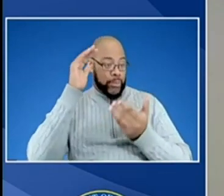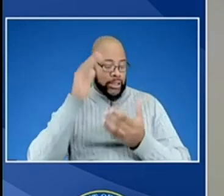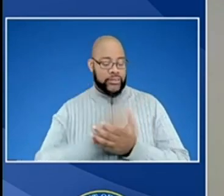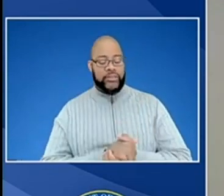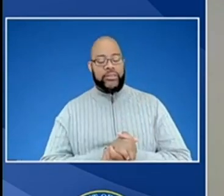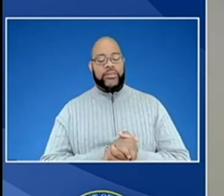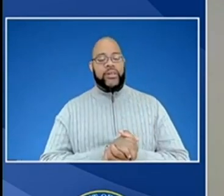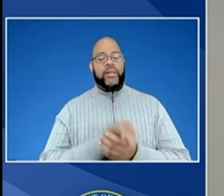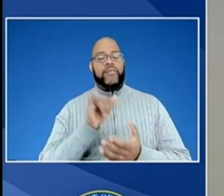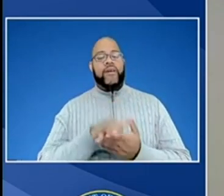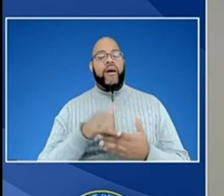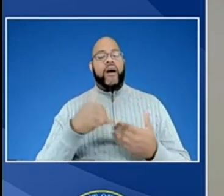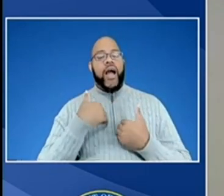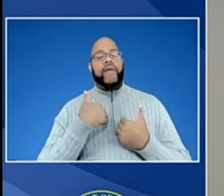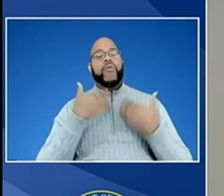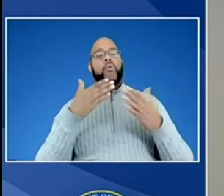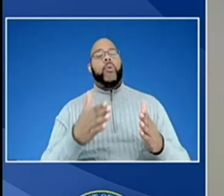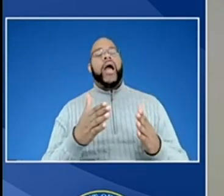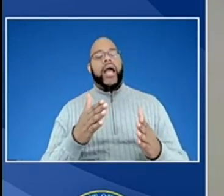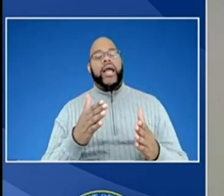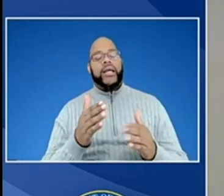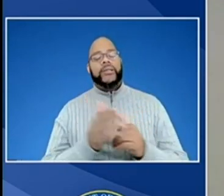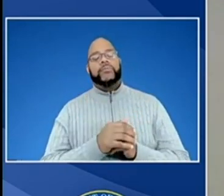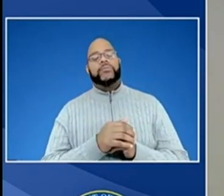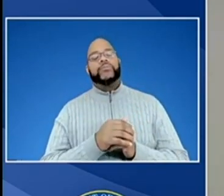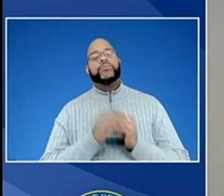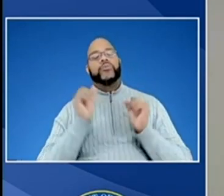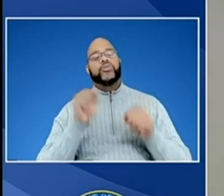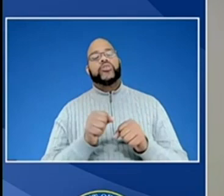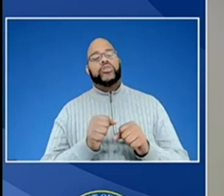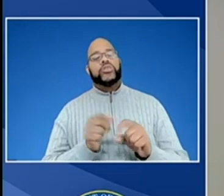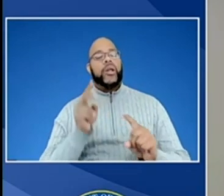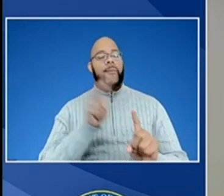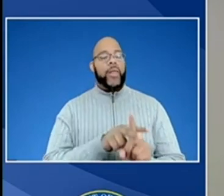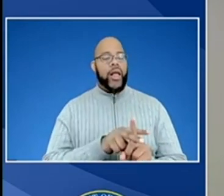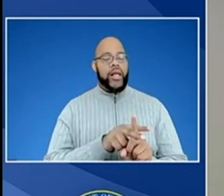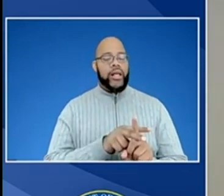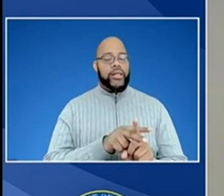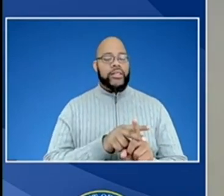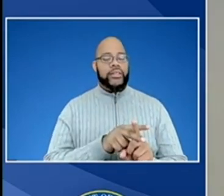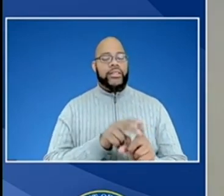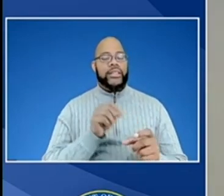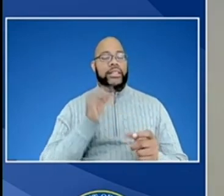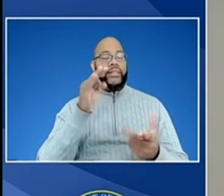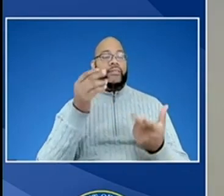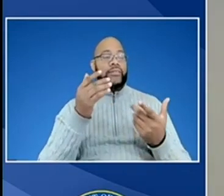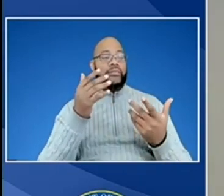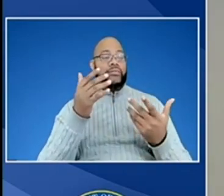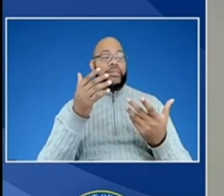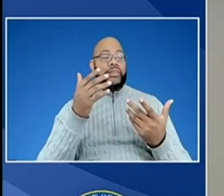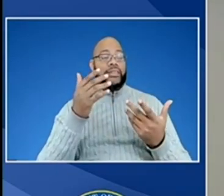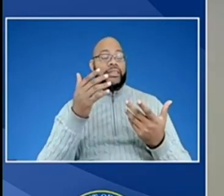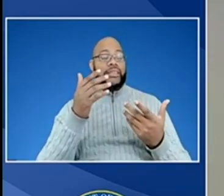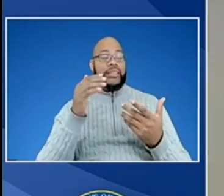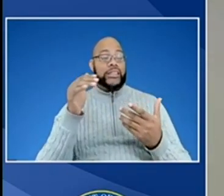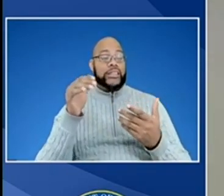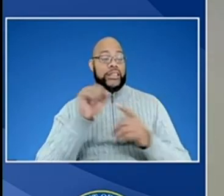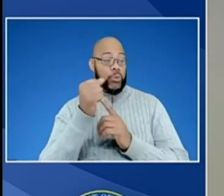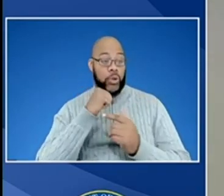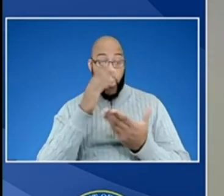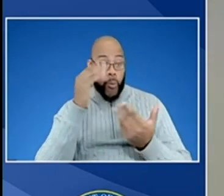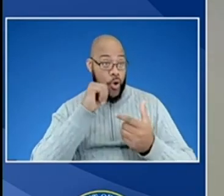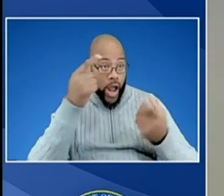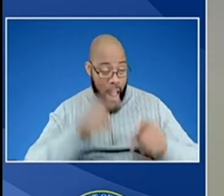that having a mechanism in place that could apply in the unfortunate event and hopefully unlikely event that we find ourselves